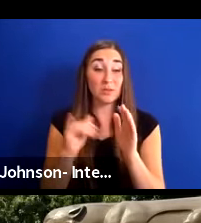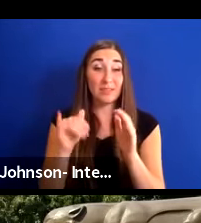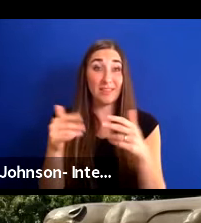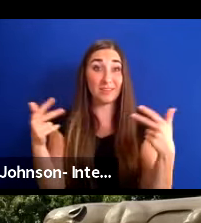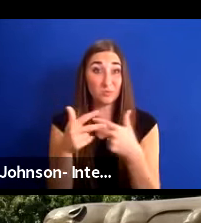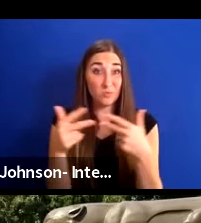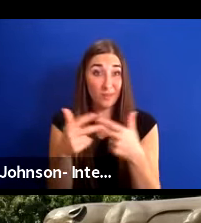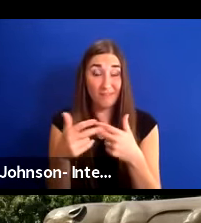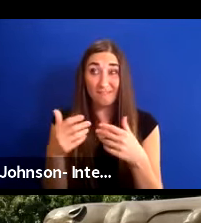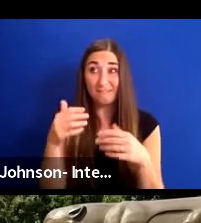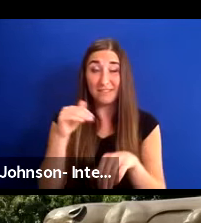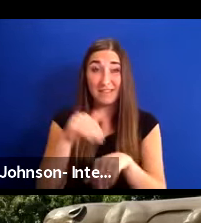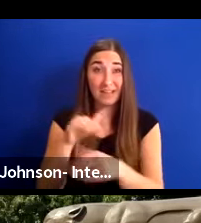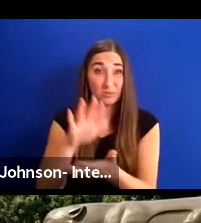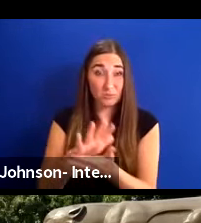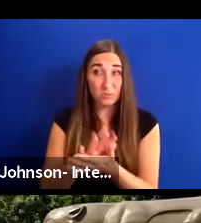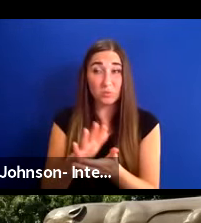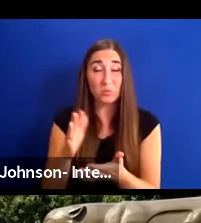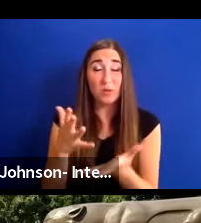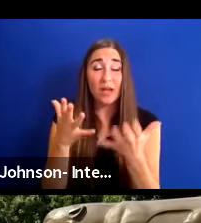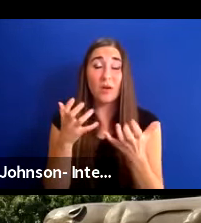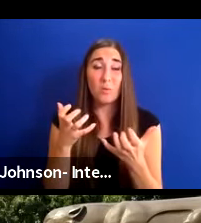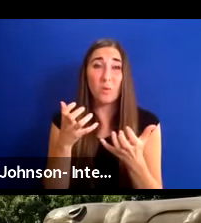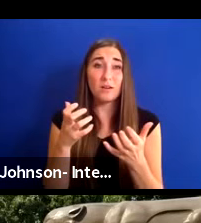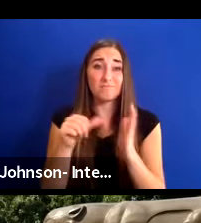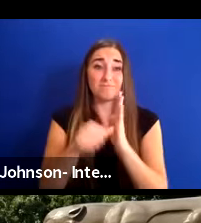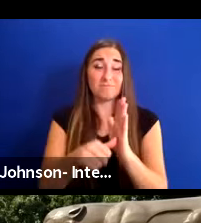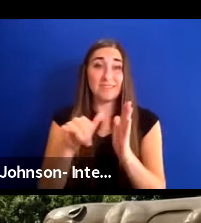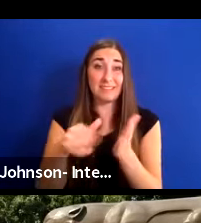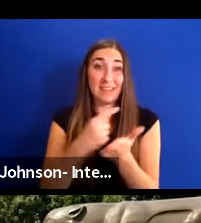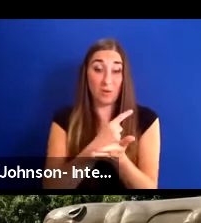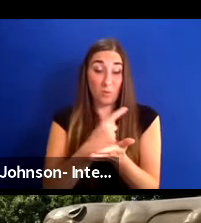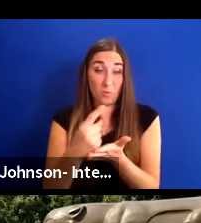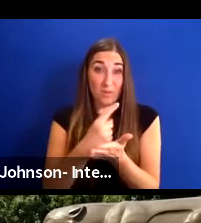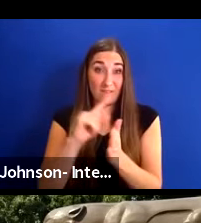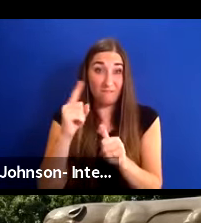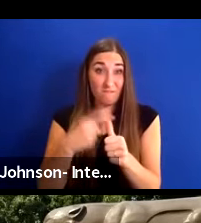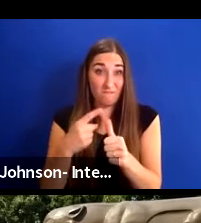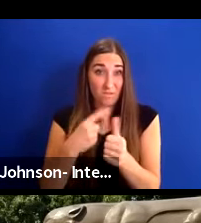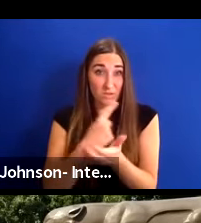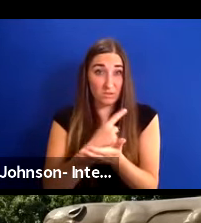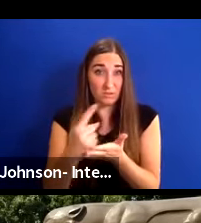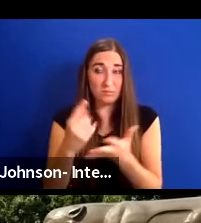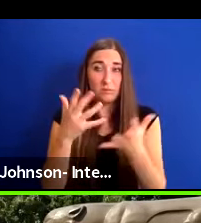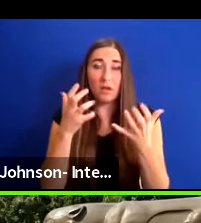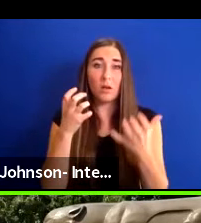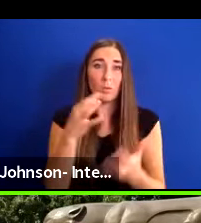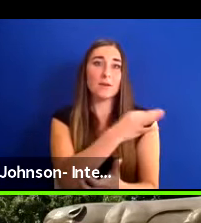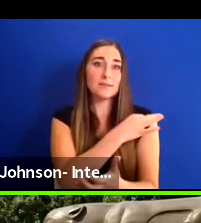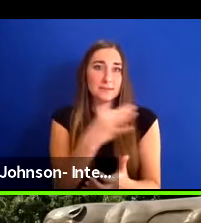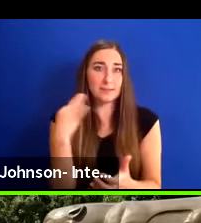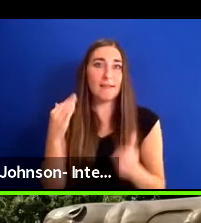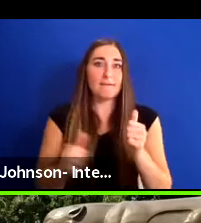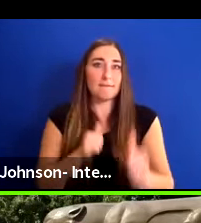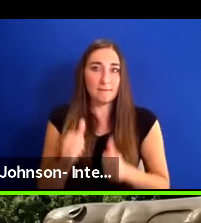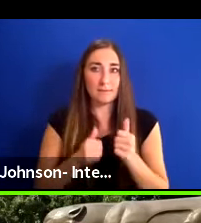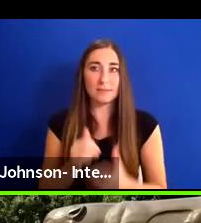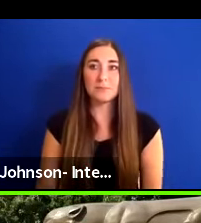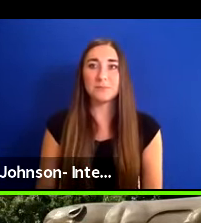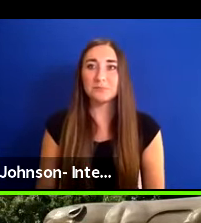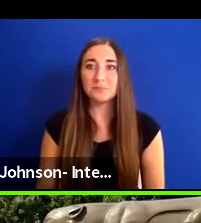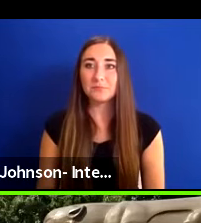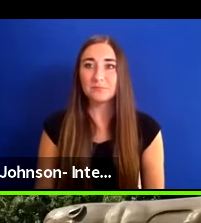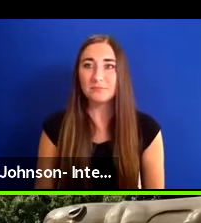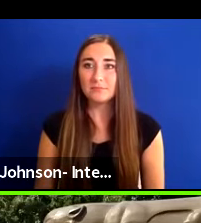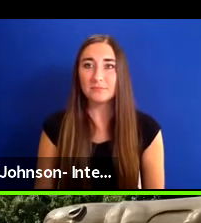we should be quite visible that first week of classes to help students find their way. I think you'll find the cadre of us wearing our Ask